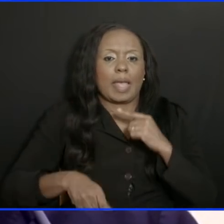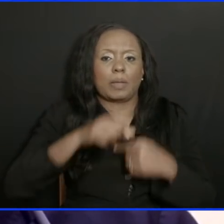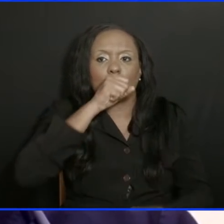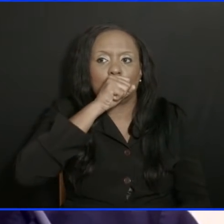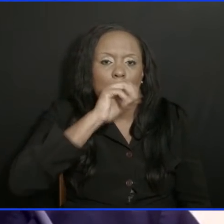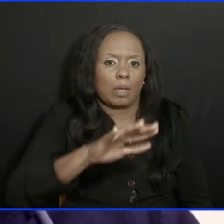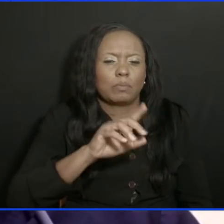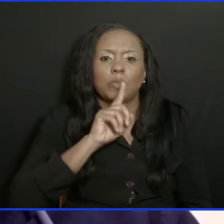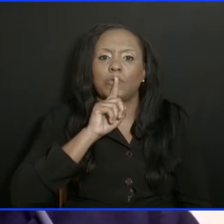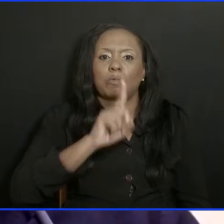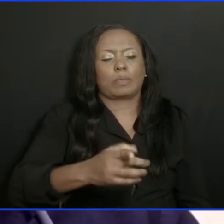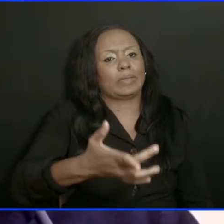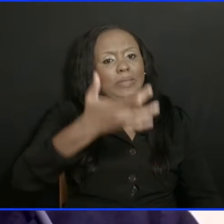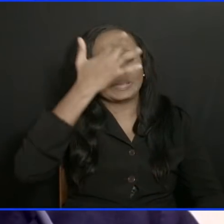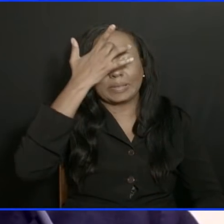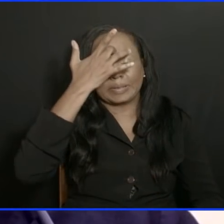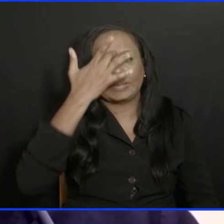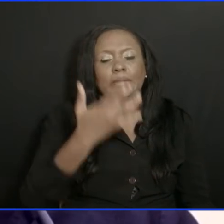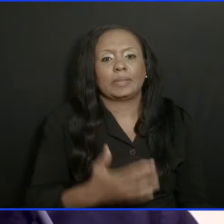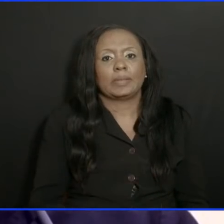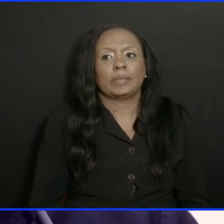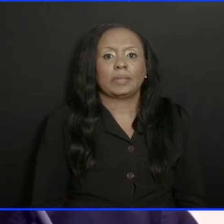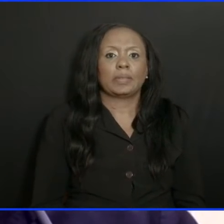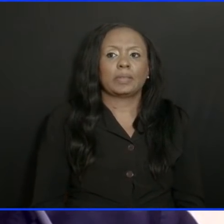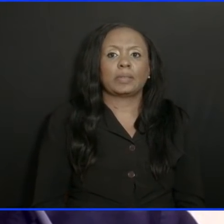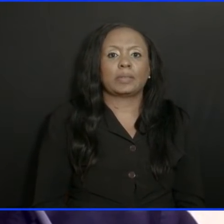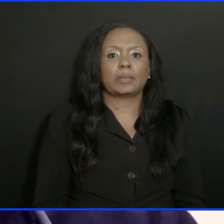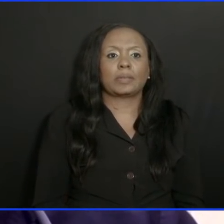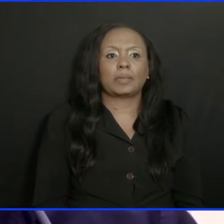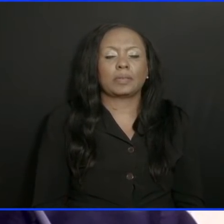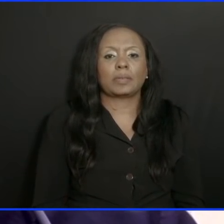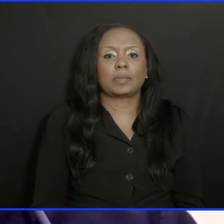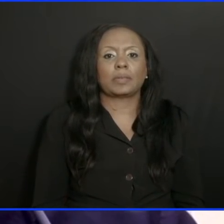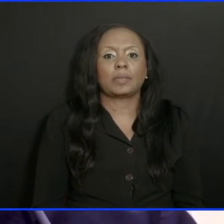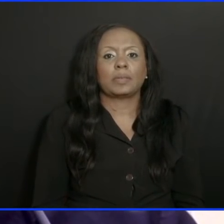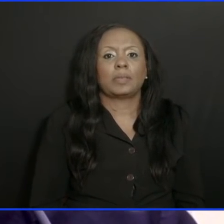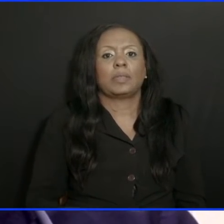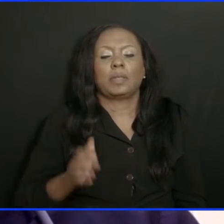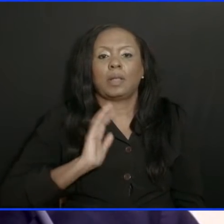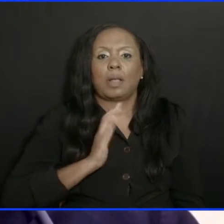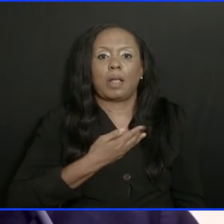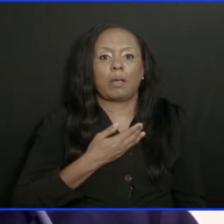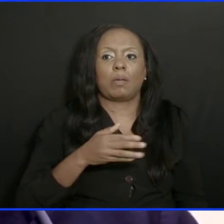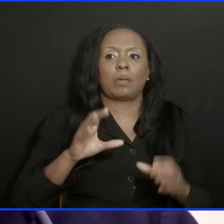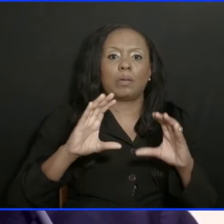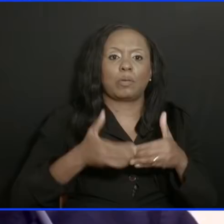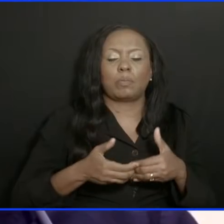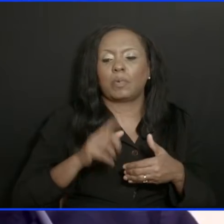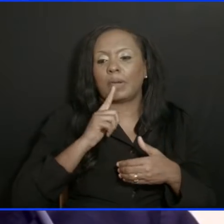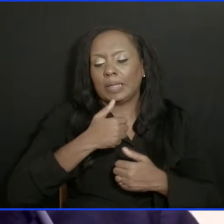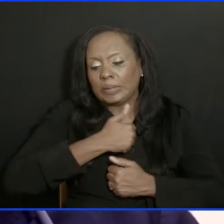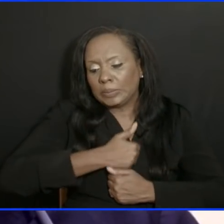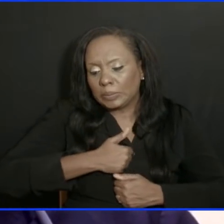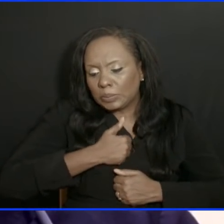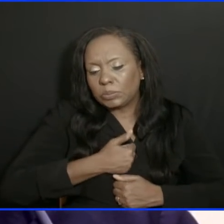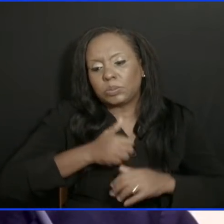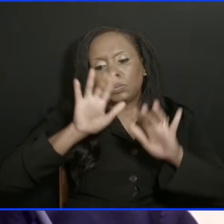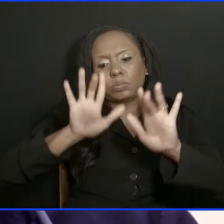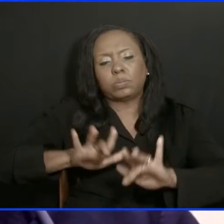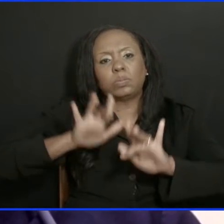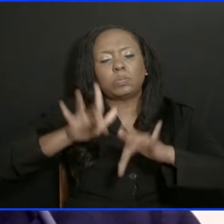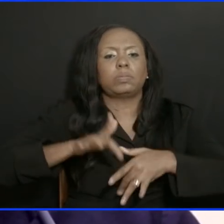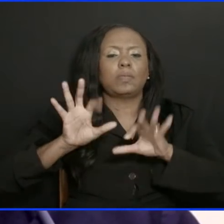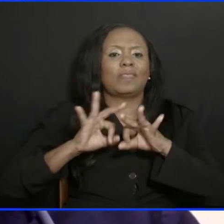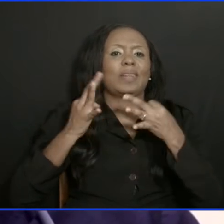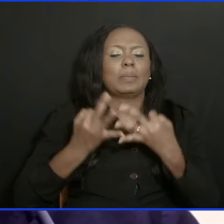extremely ill. And us, for our group at isolation, and on behalf of the pediatric team, we give condolences to the